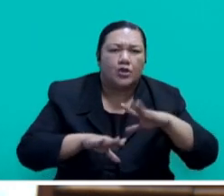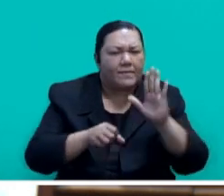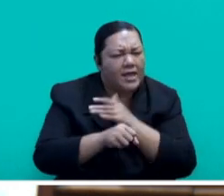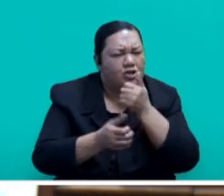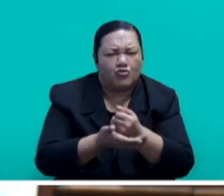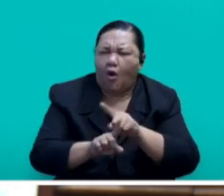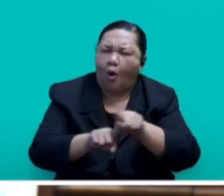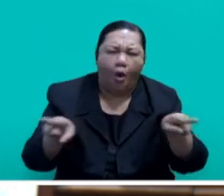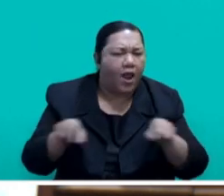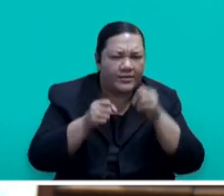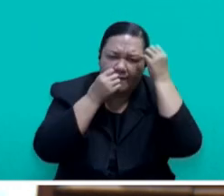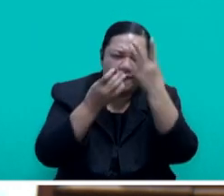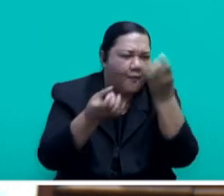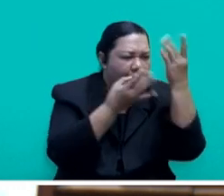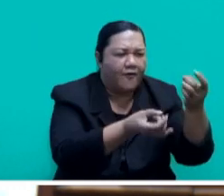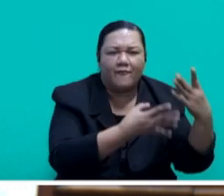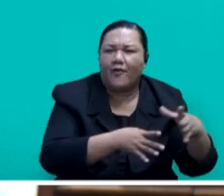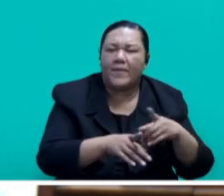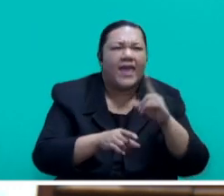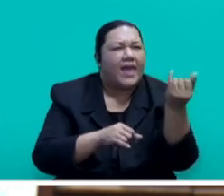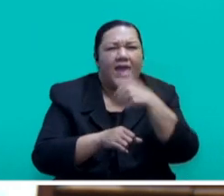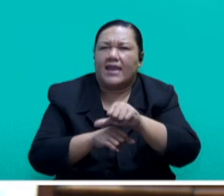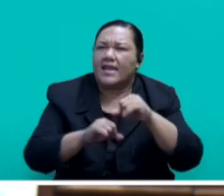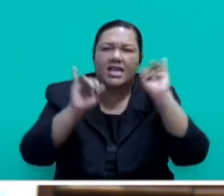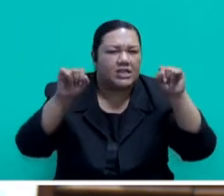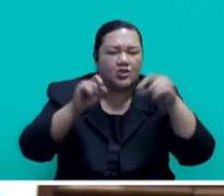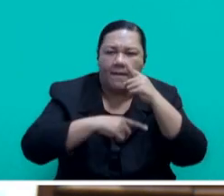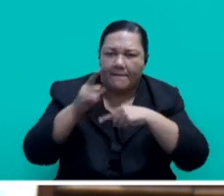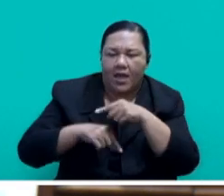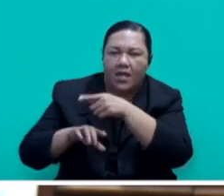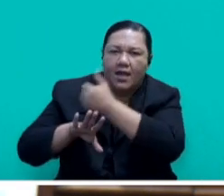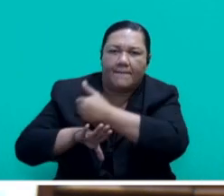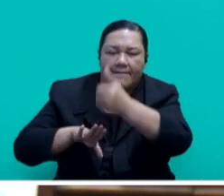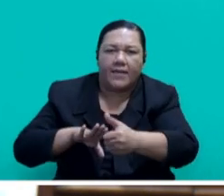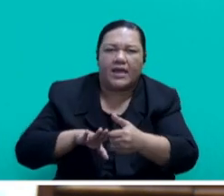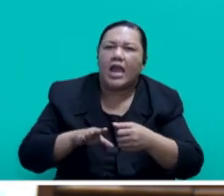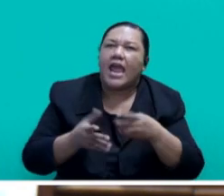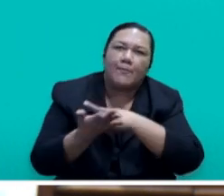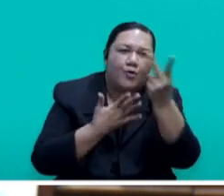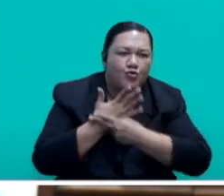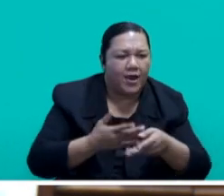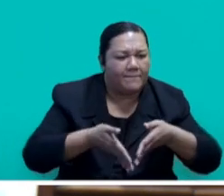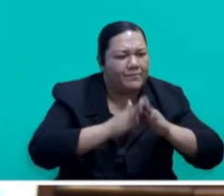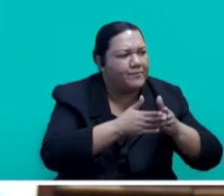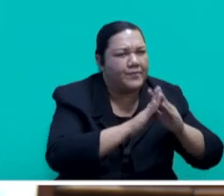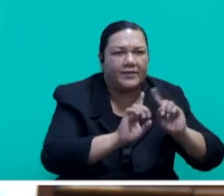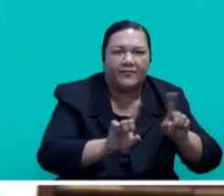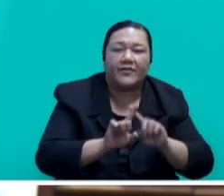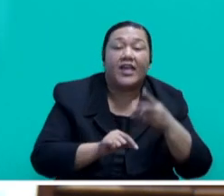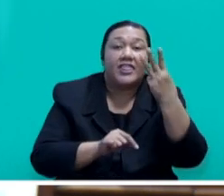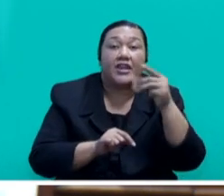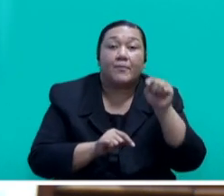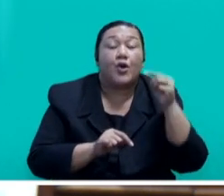interest, on matters of government services and initiatives. The department has been allocated $3.2